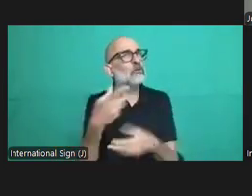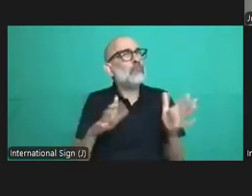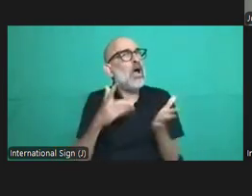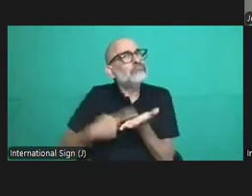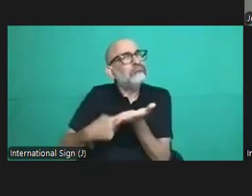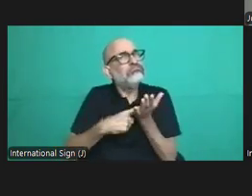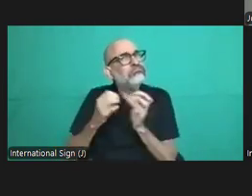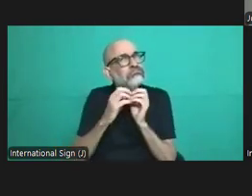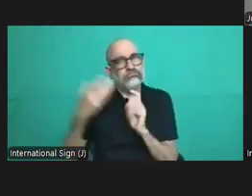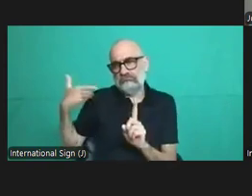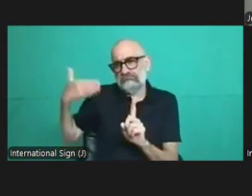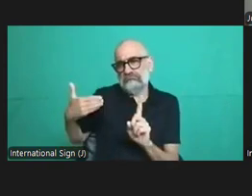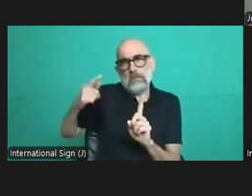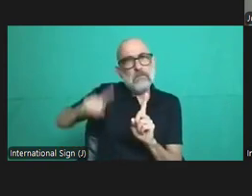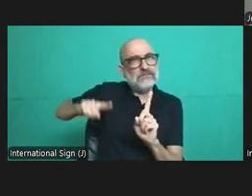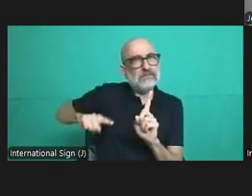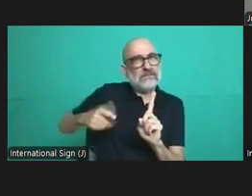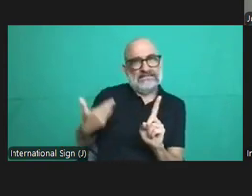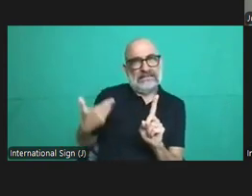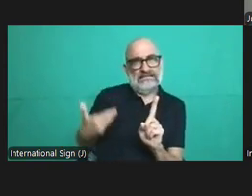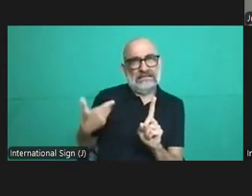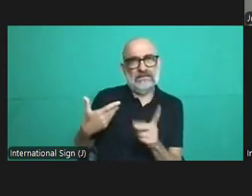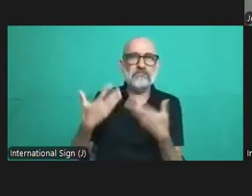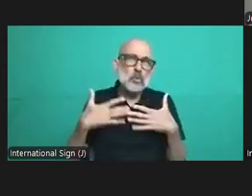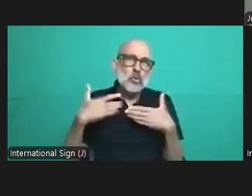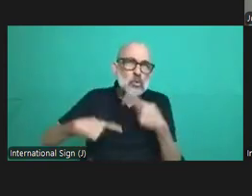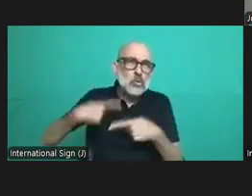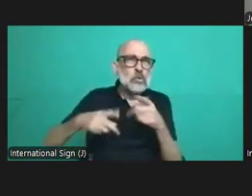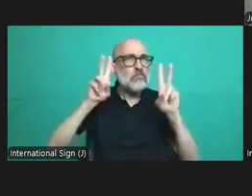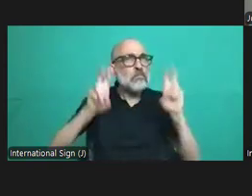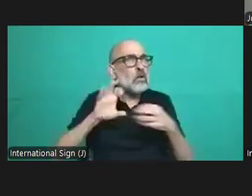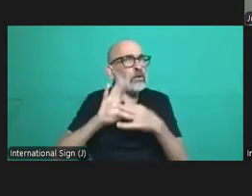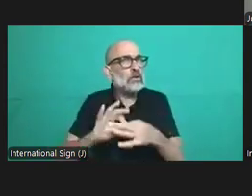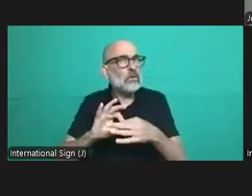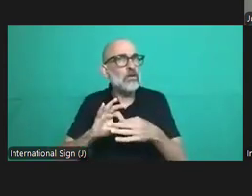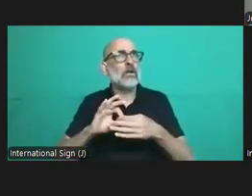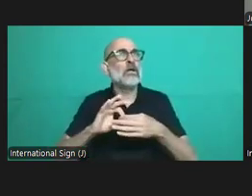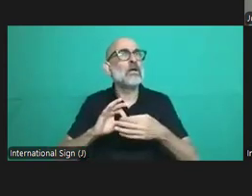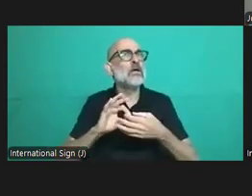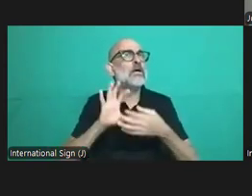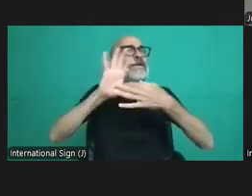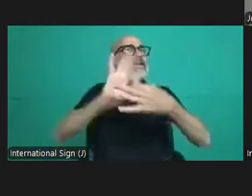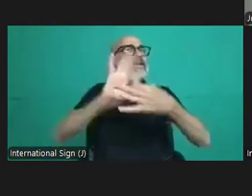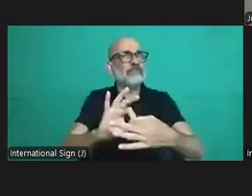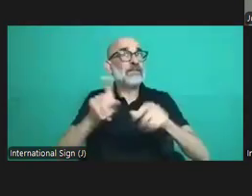in the process of, or we have started a process of developing another health sector strategic plan.